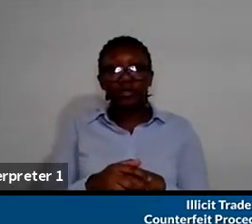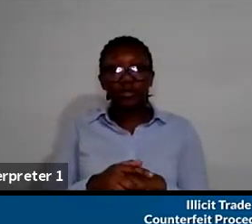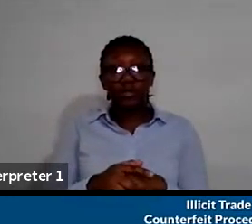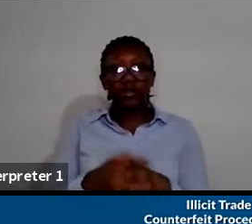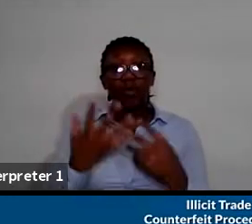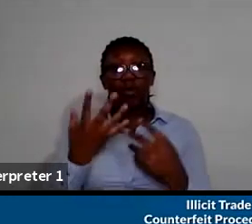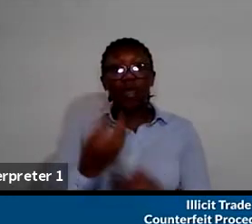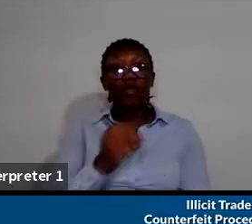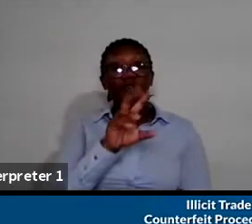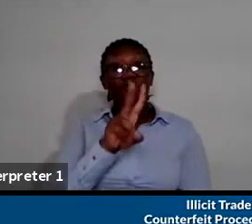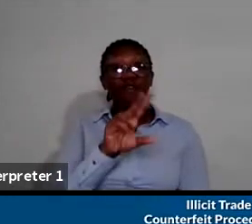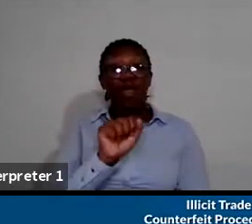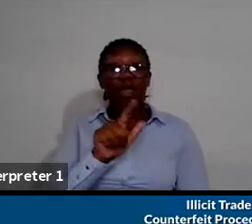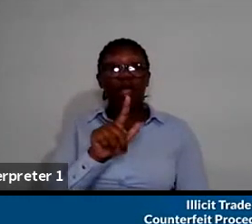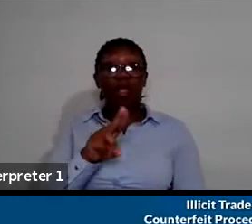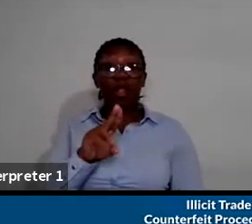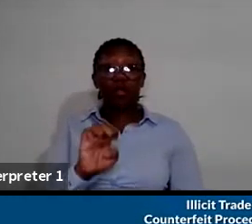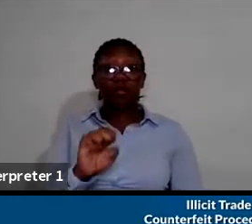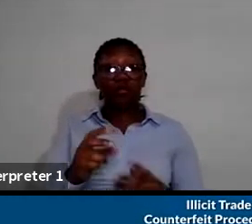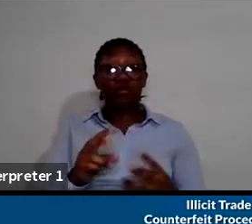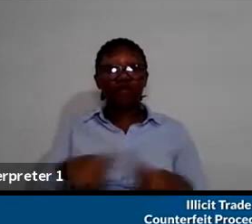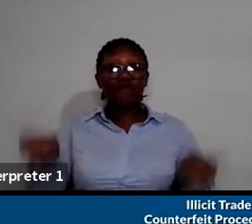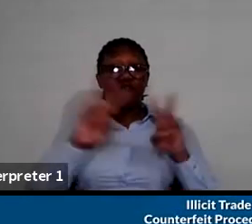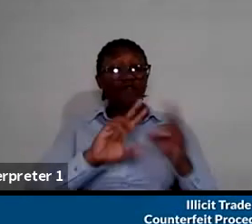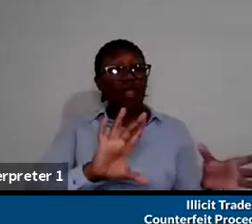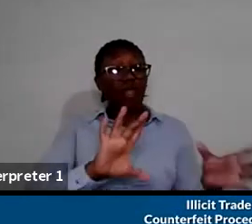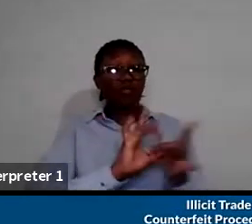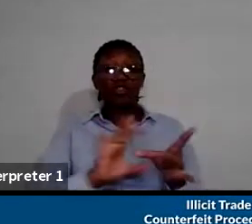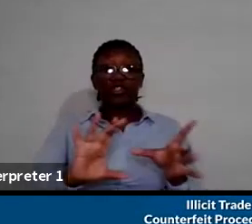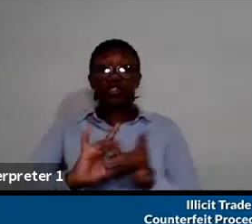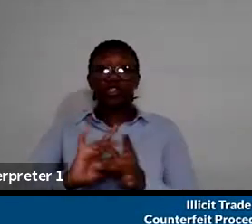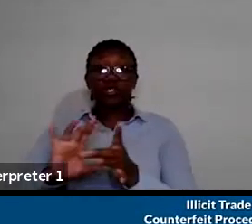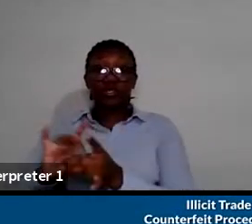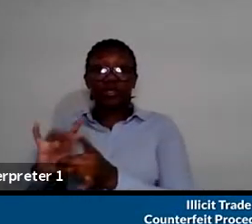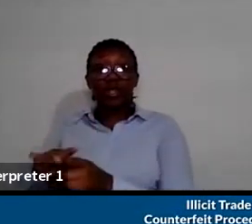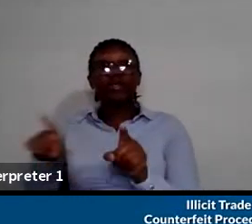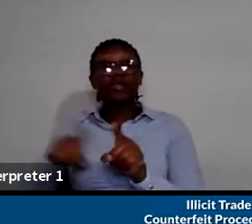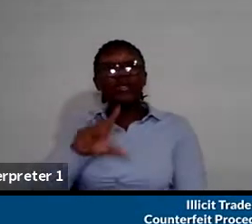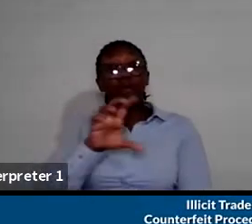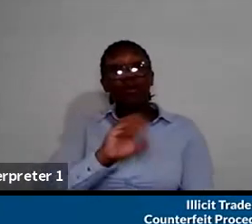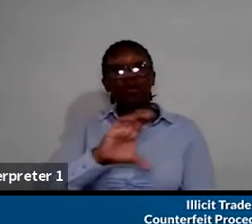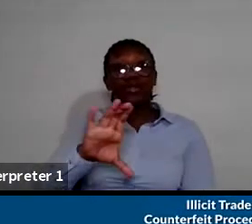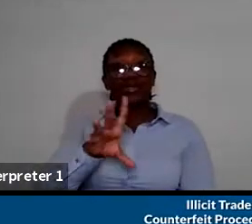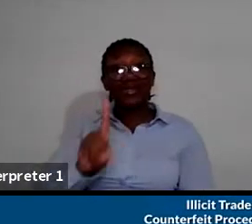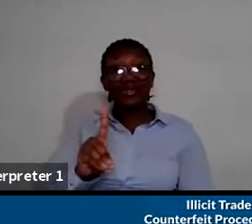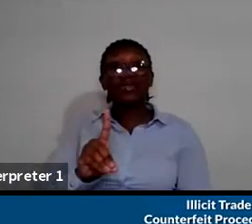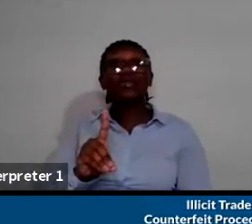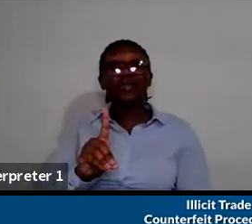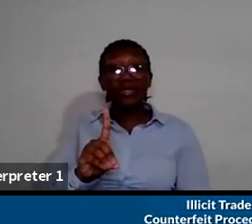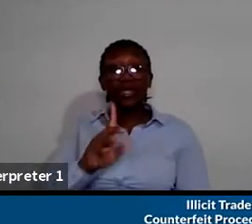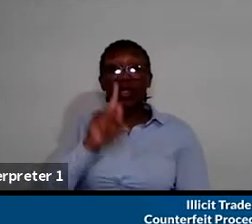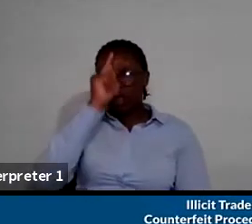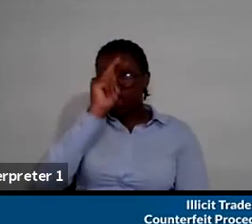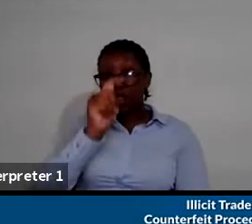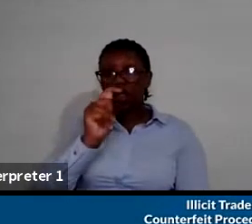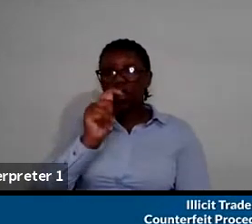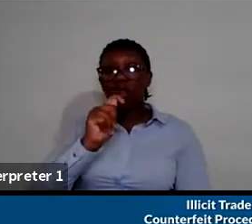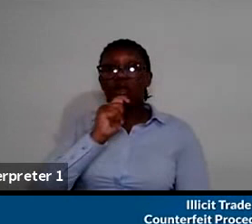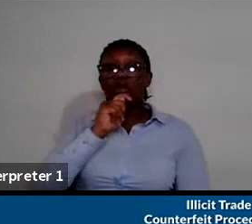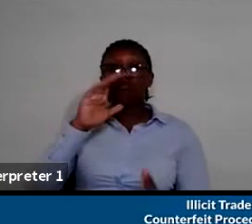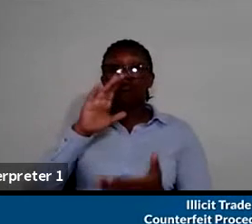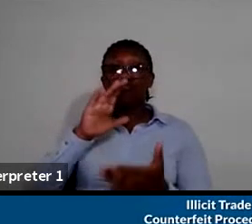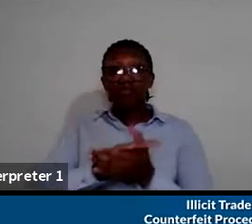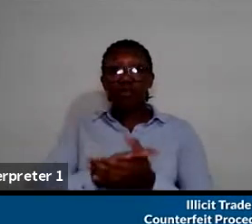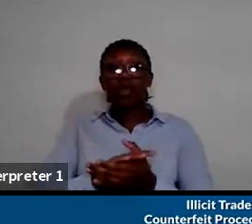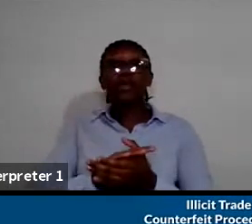chain, as suggested by a former president of the OECD Task Force on Countering Illicit Trade,